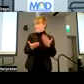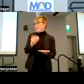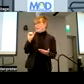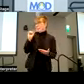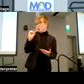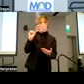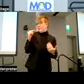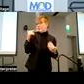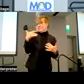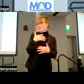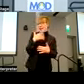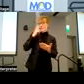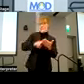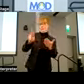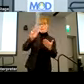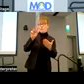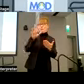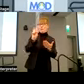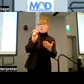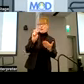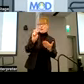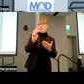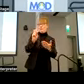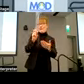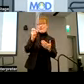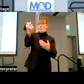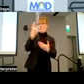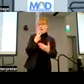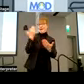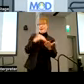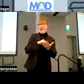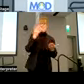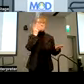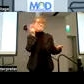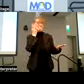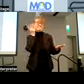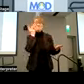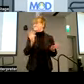Secretary Wood when he says he's going to come back and keep us accountable.